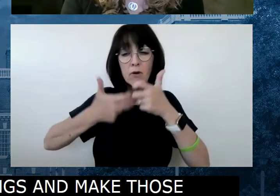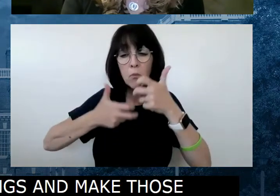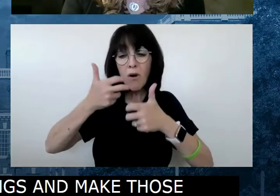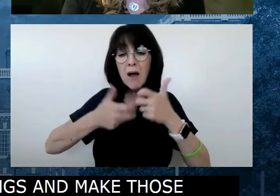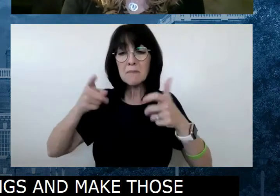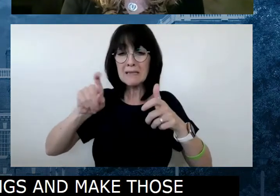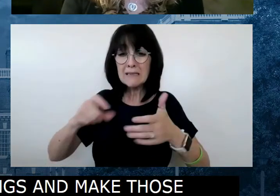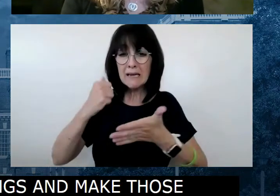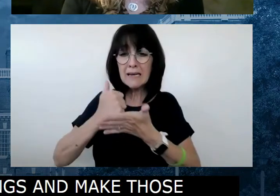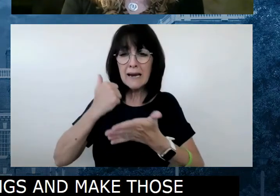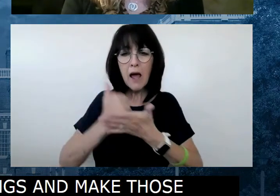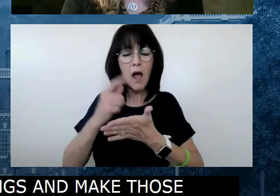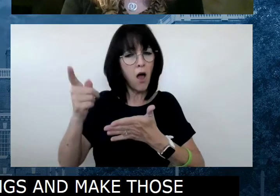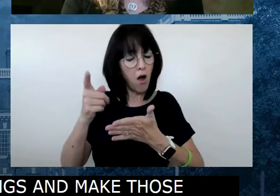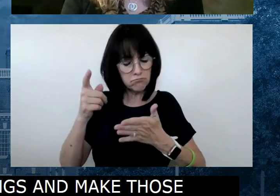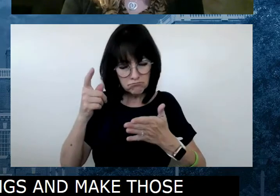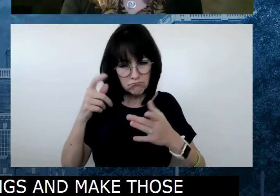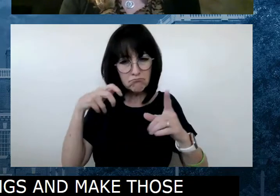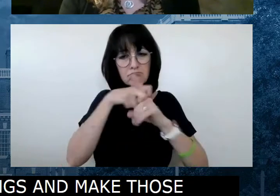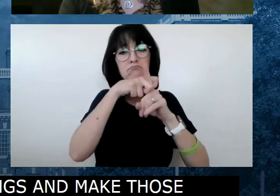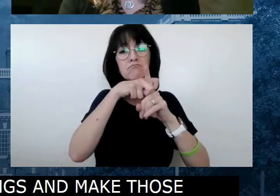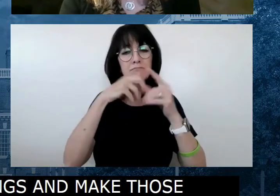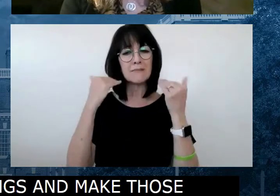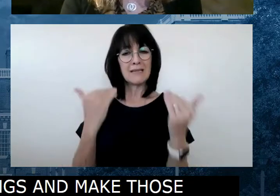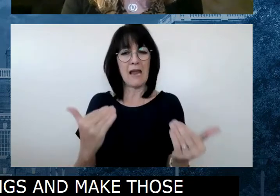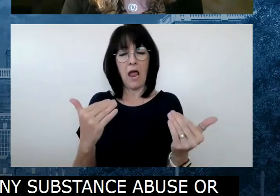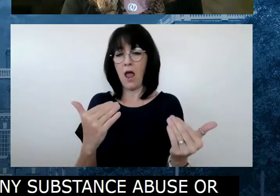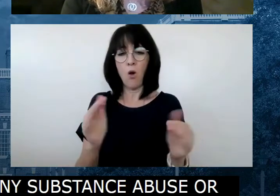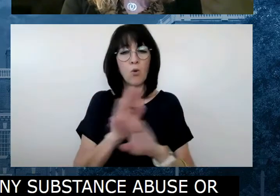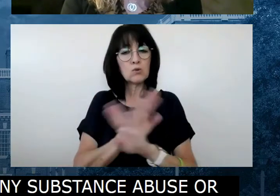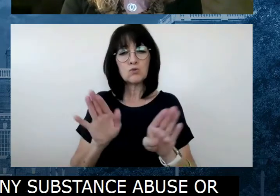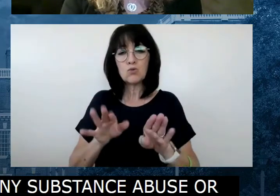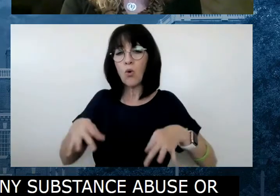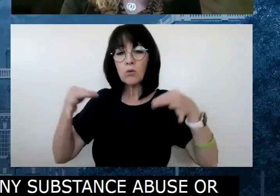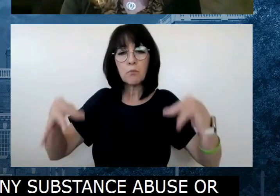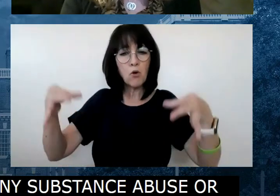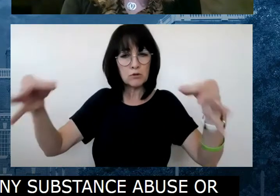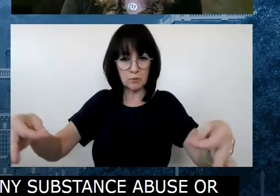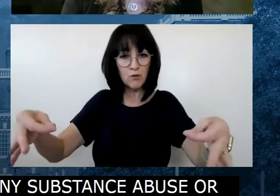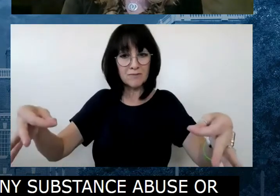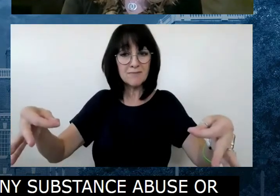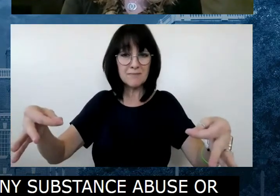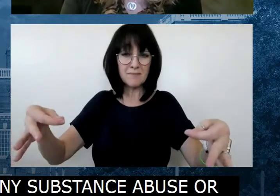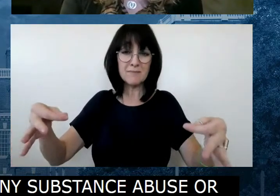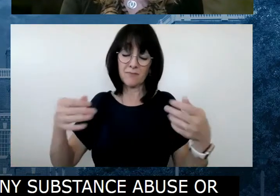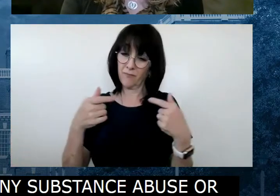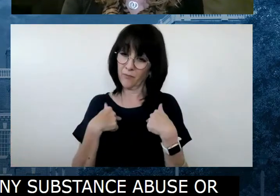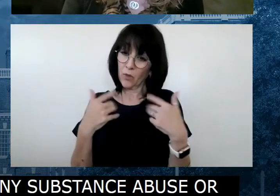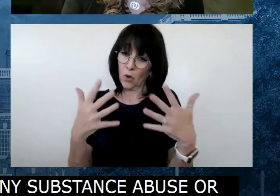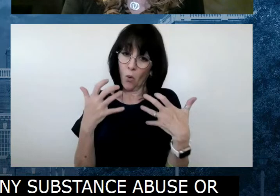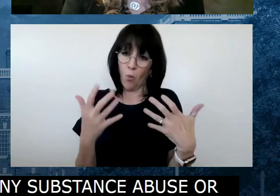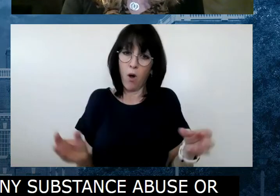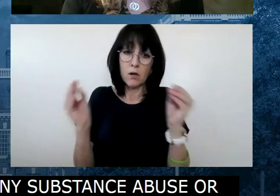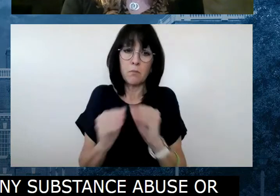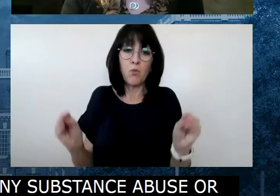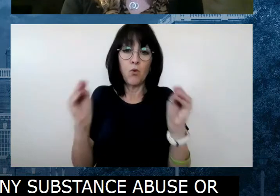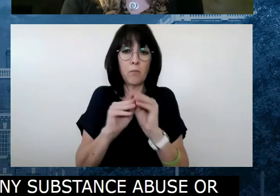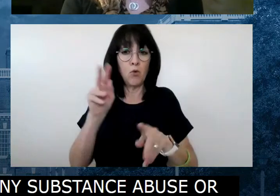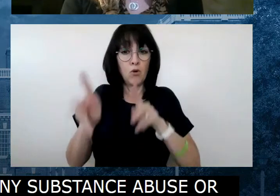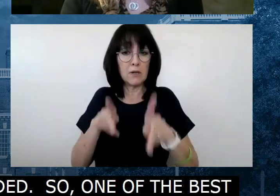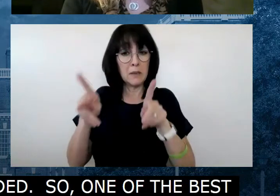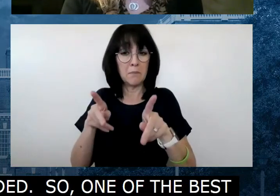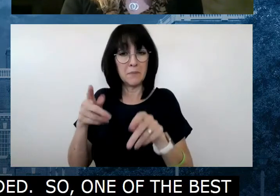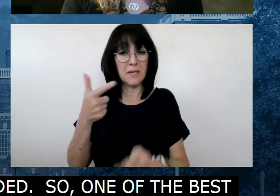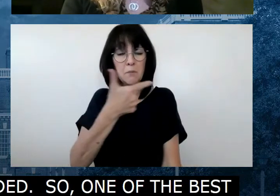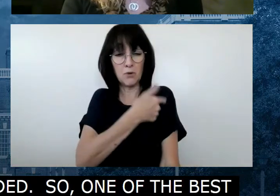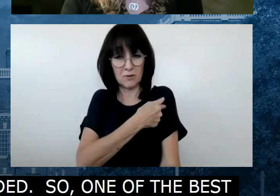So one of the best ways to raise our life expectancy again is for more people to get vaccinated. And many of the barriers to getting